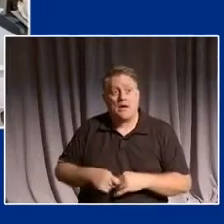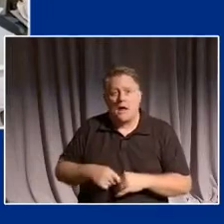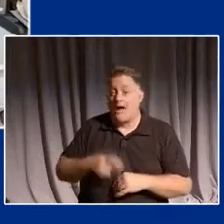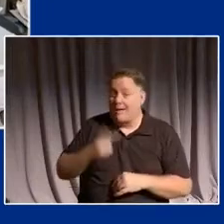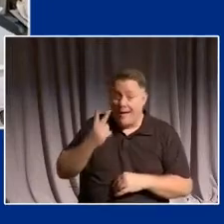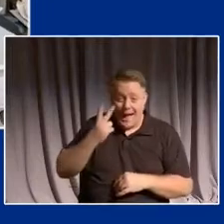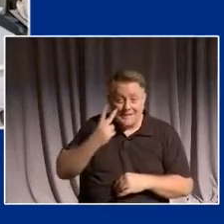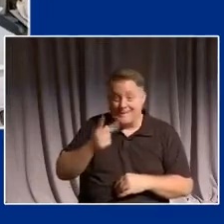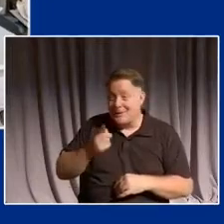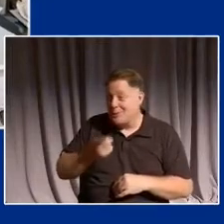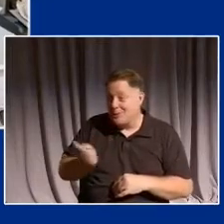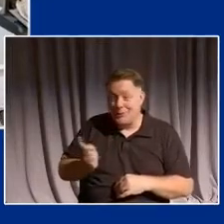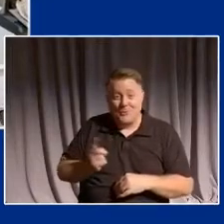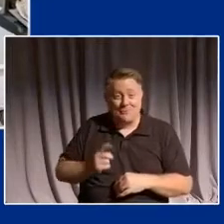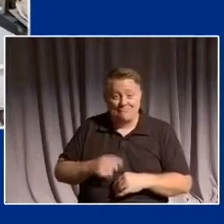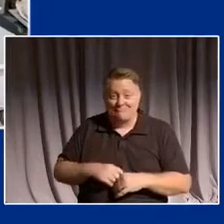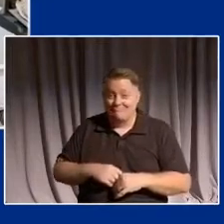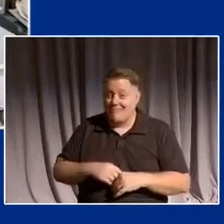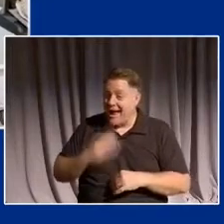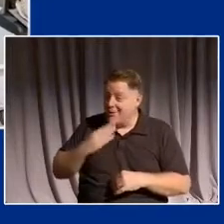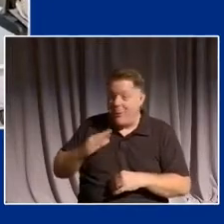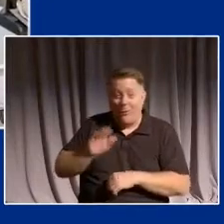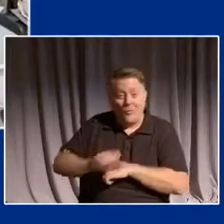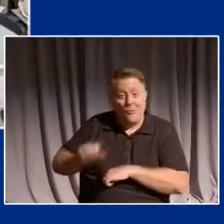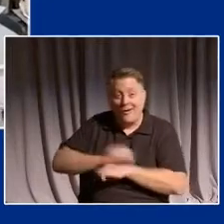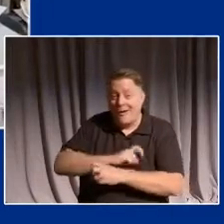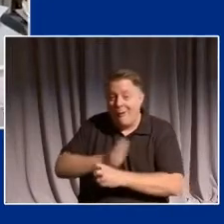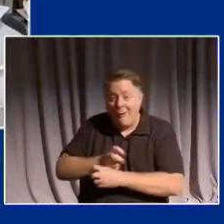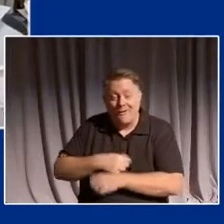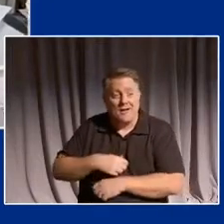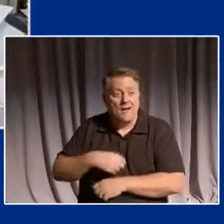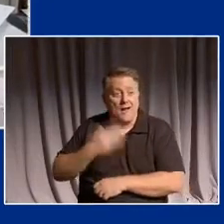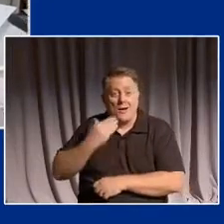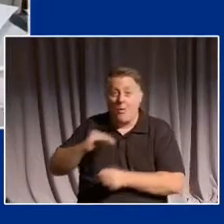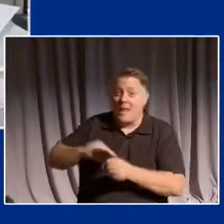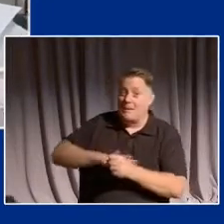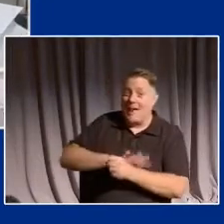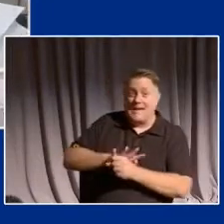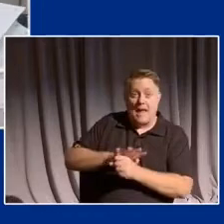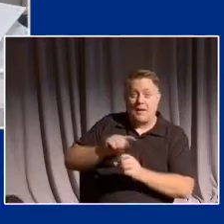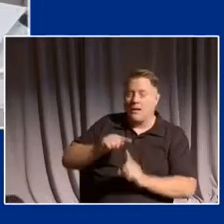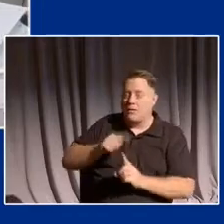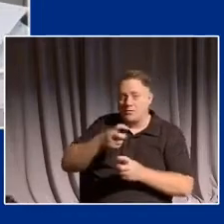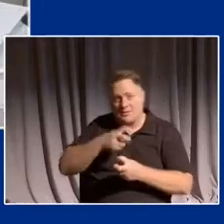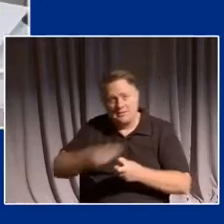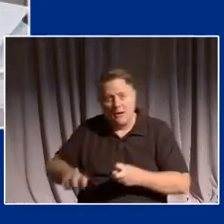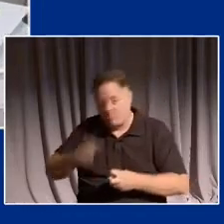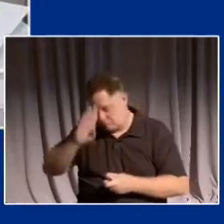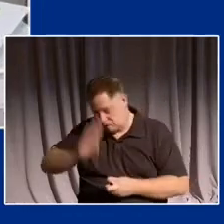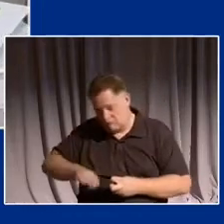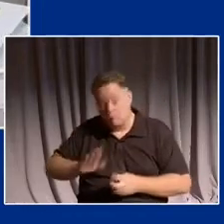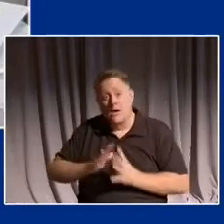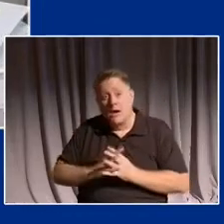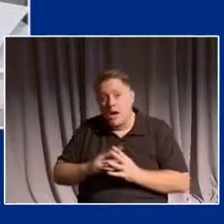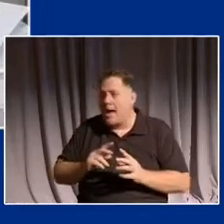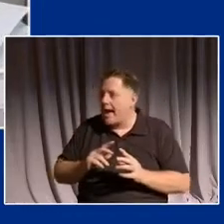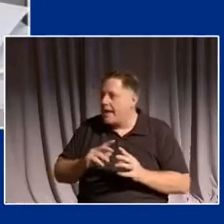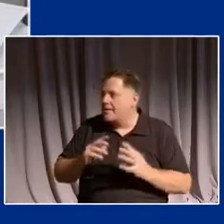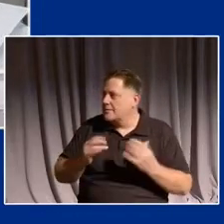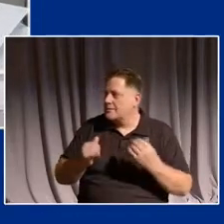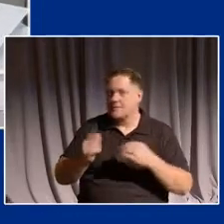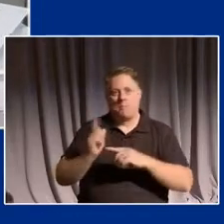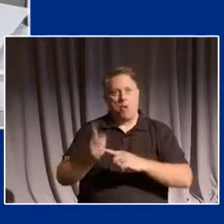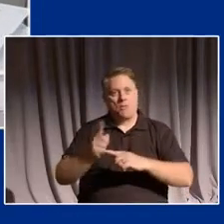you. I know how hard you are working. I know how tough the pandemic has been. And I know it's a great moment